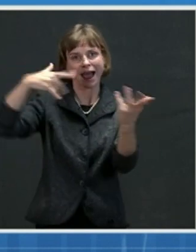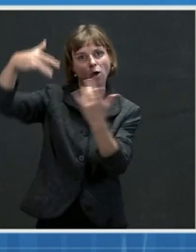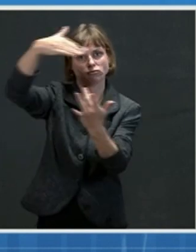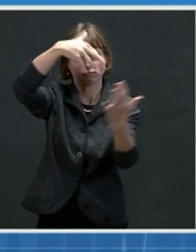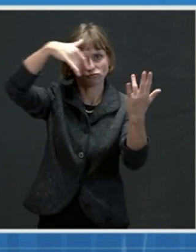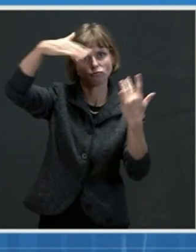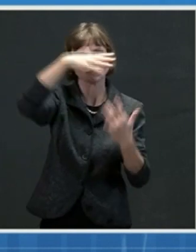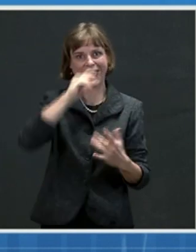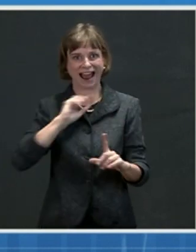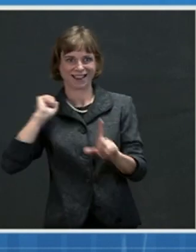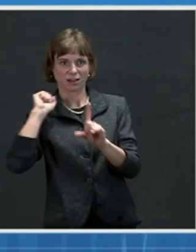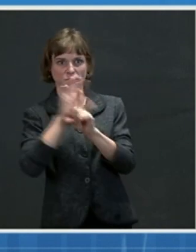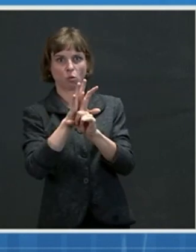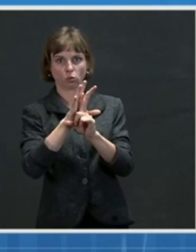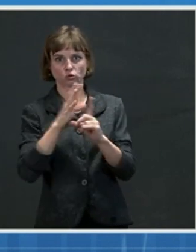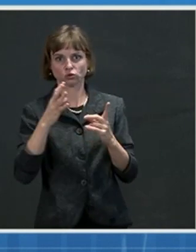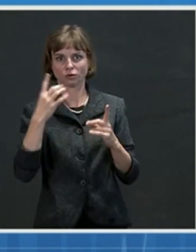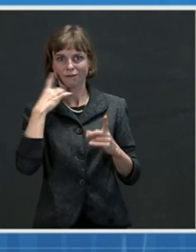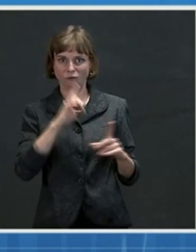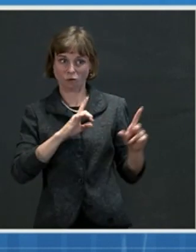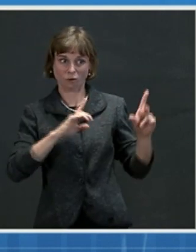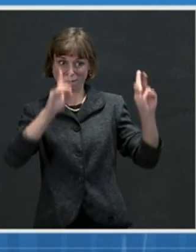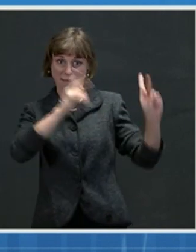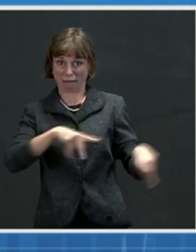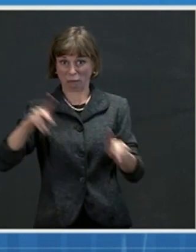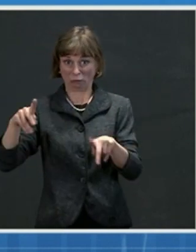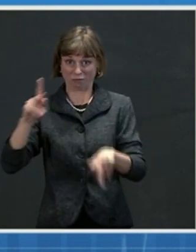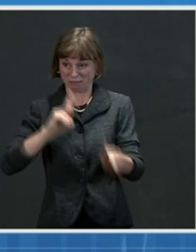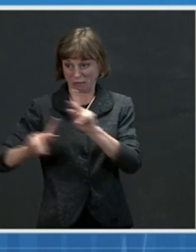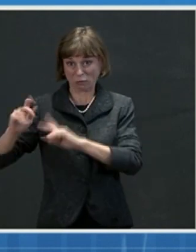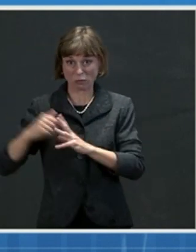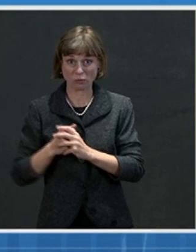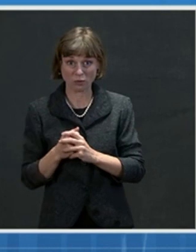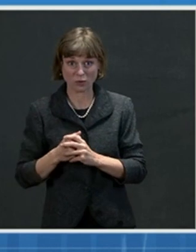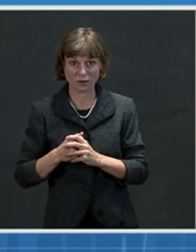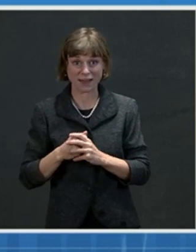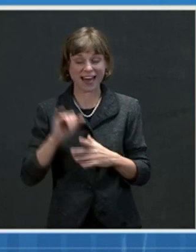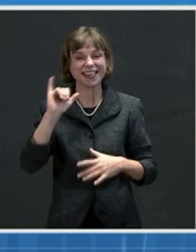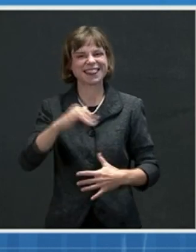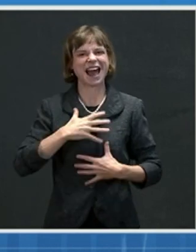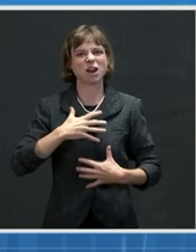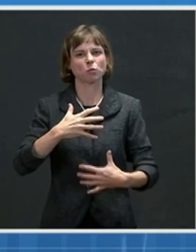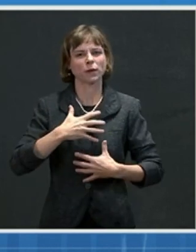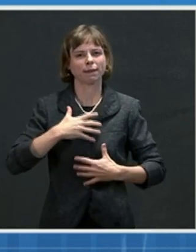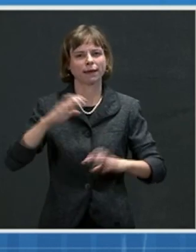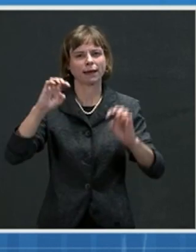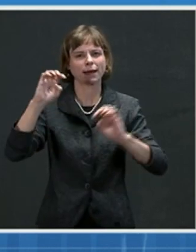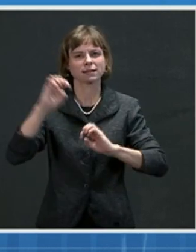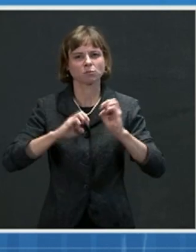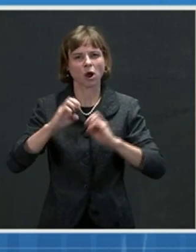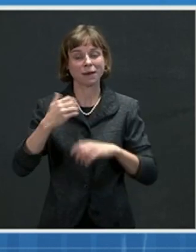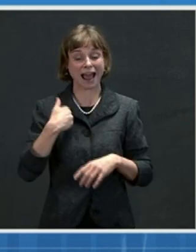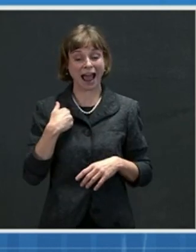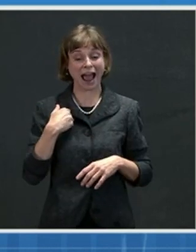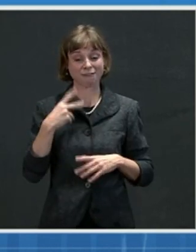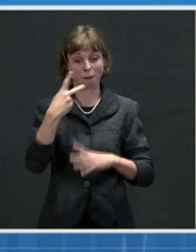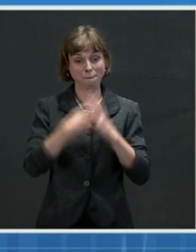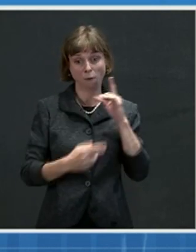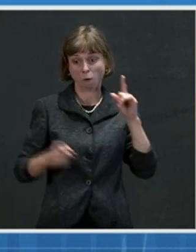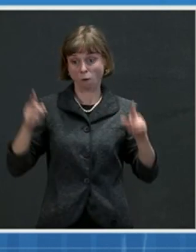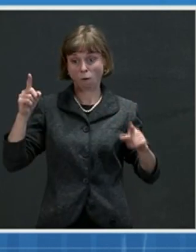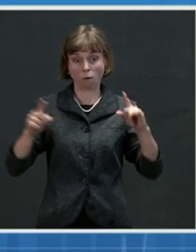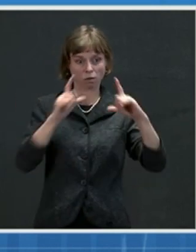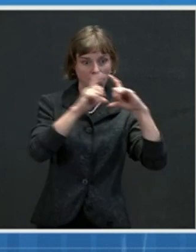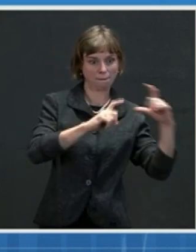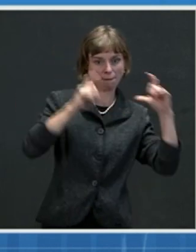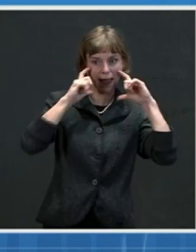aerosols to the receiver. In the breathing experiment, having both the source and the receiver wear masks